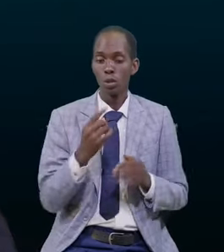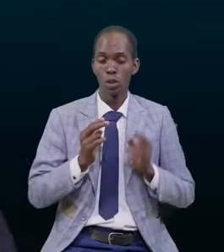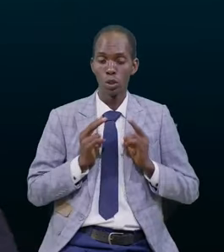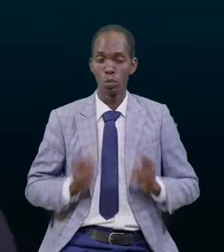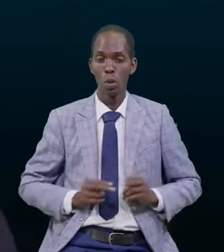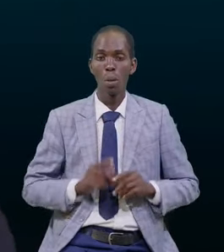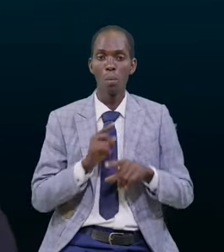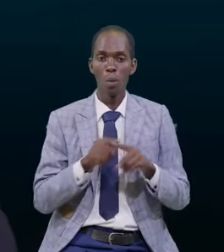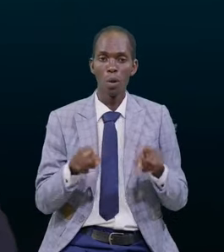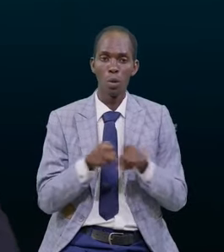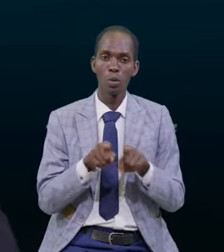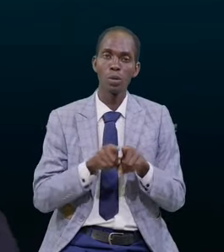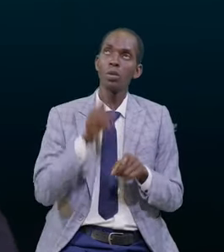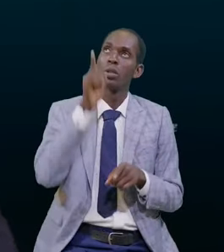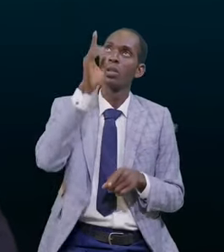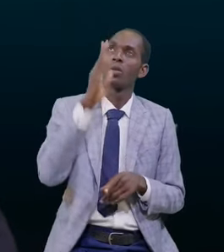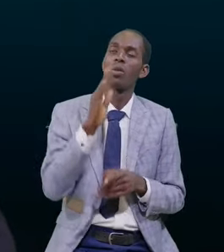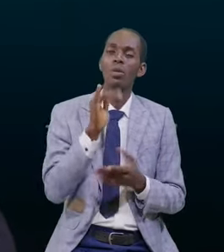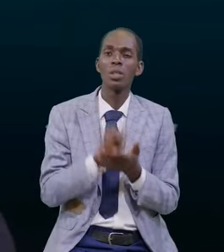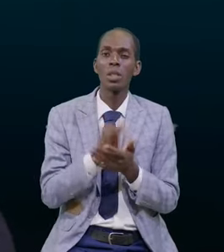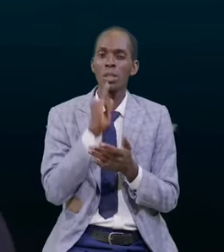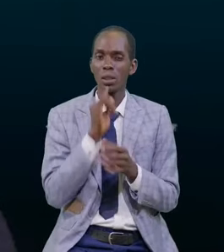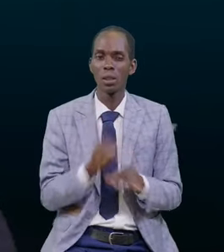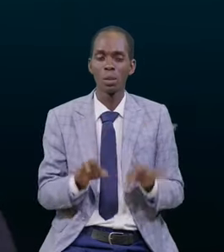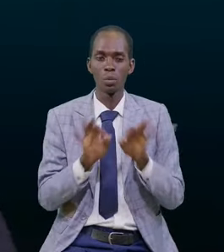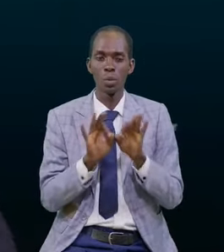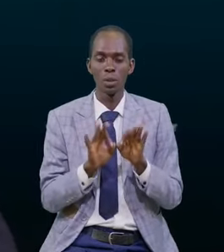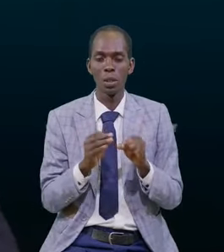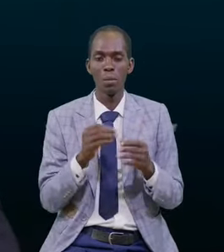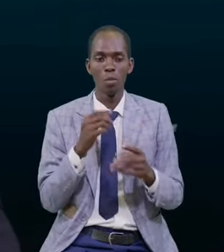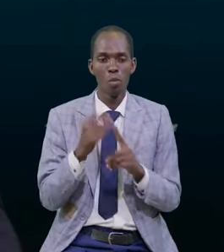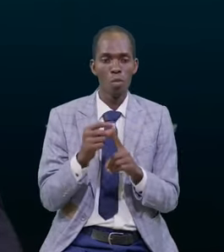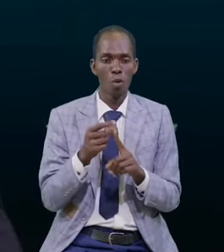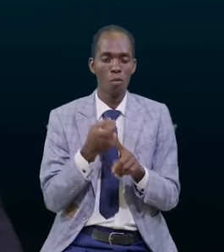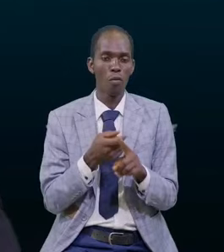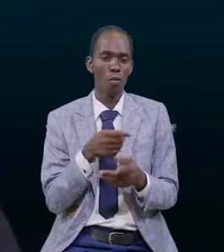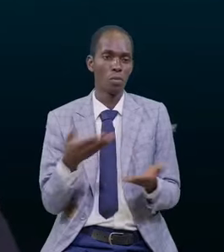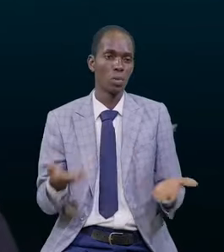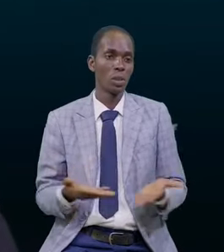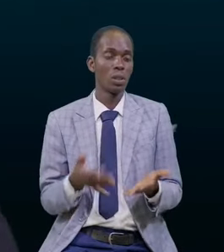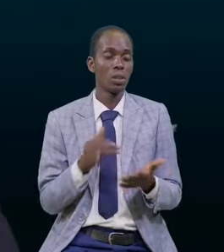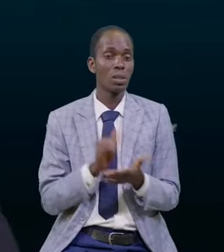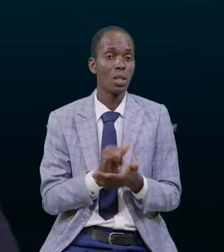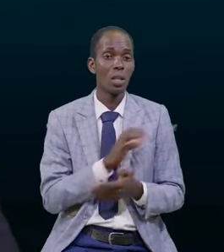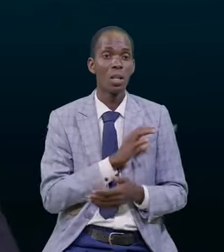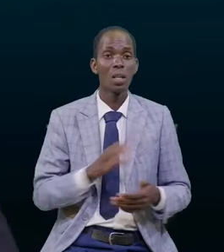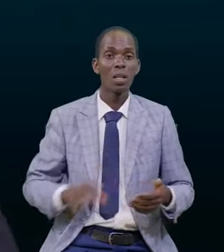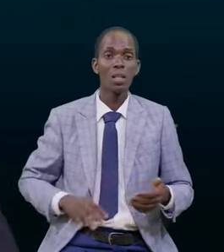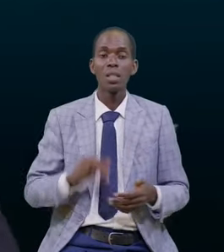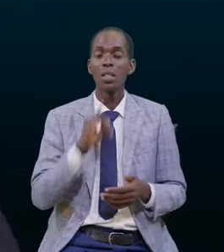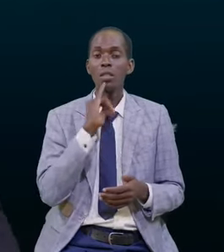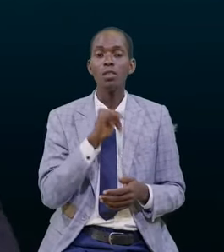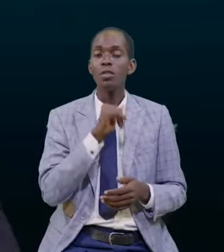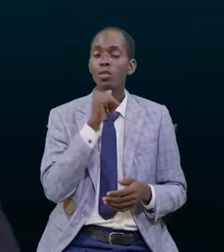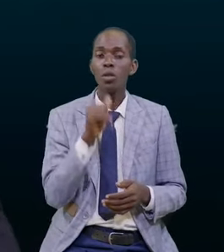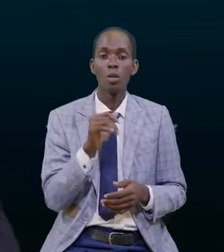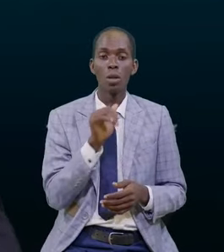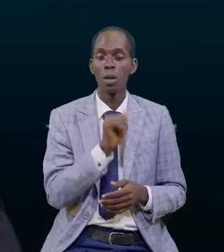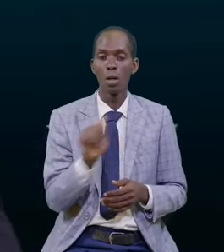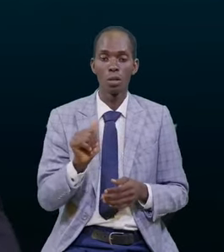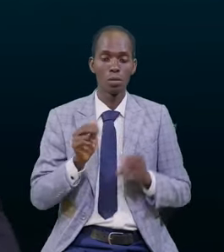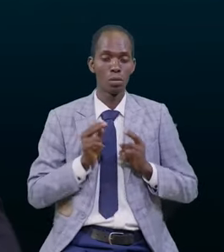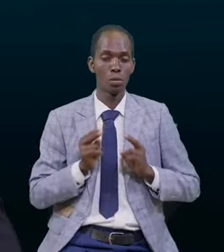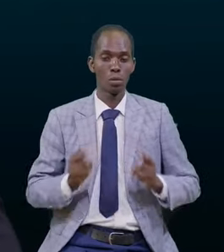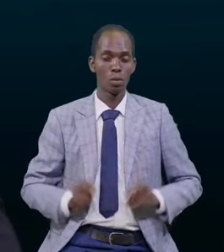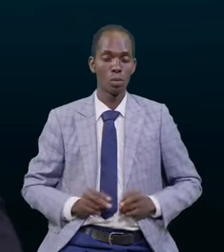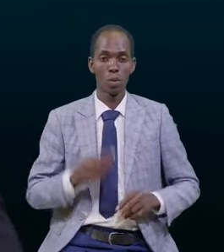essence of what he's getting across to us that Christ is not just a human being yes very much